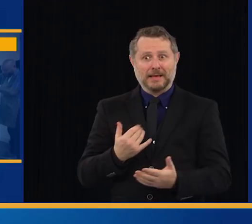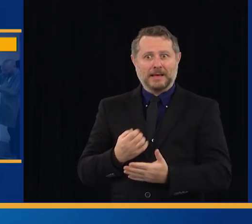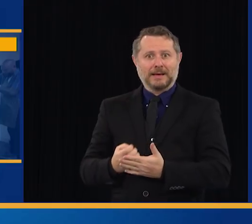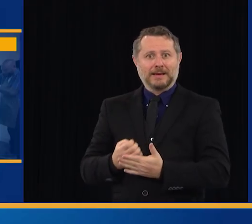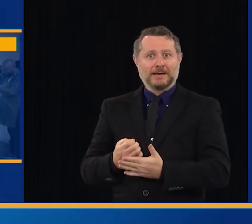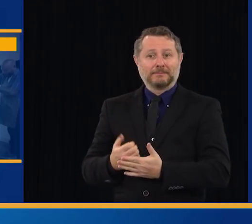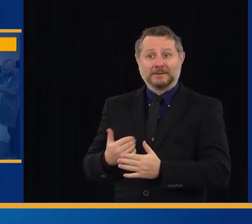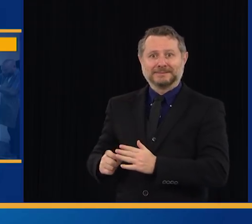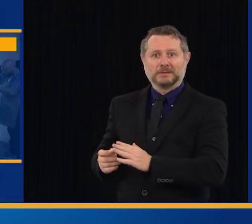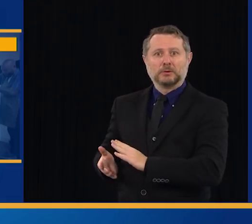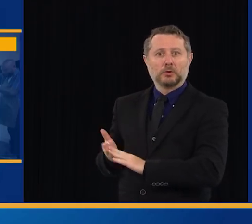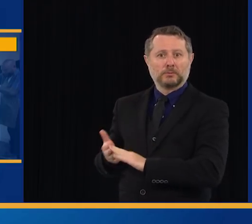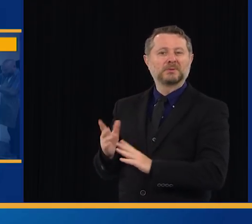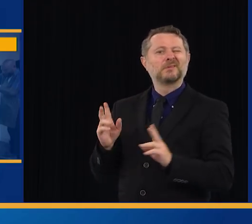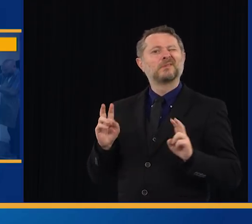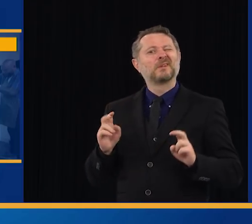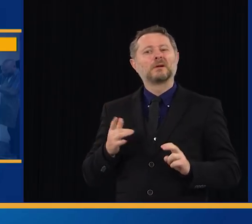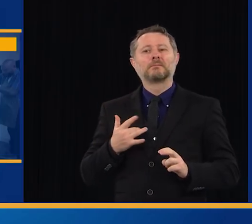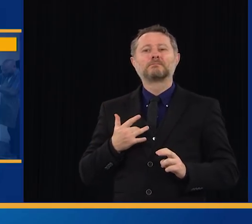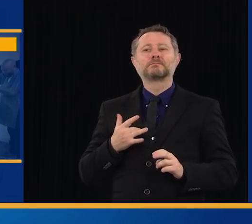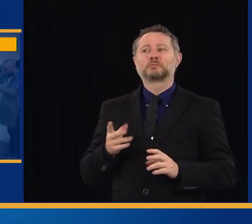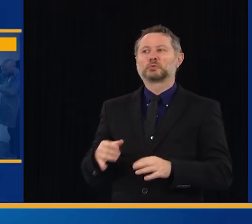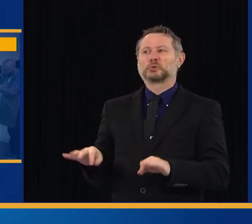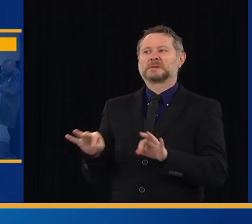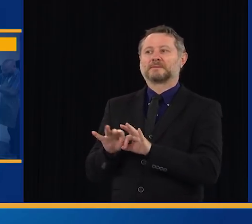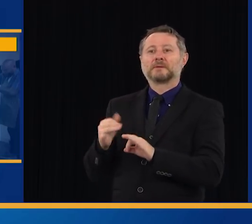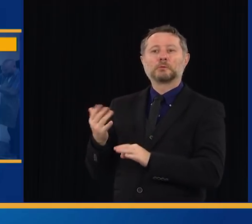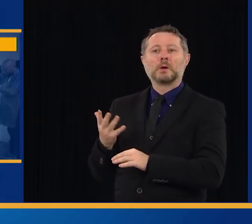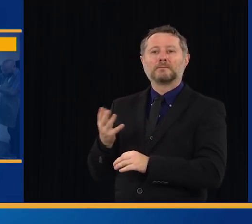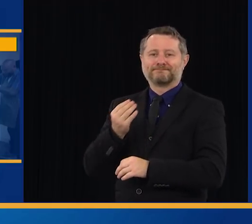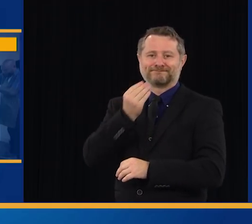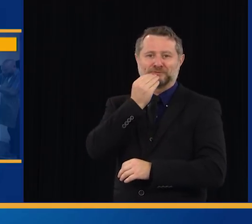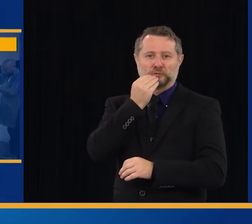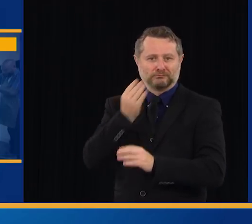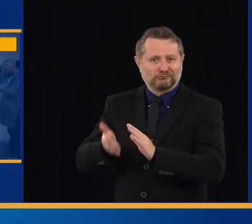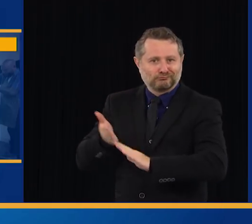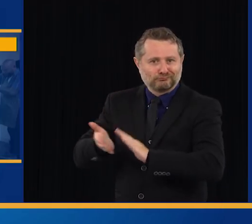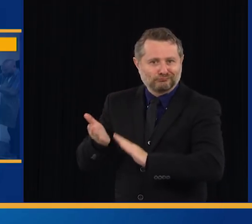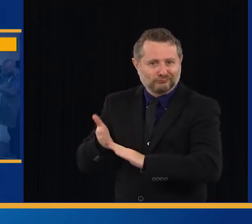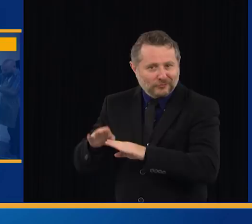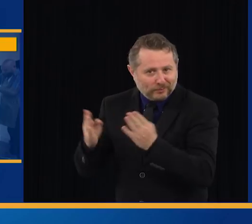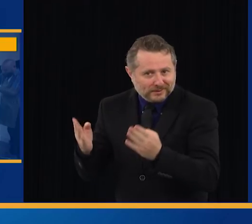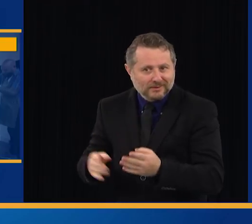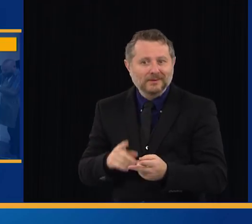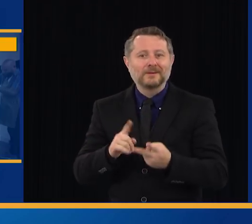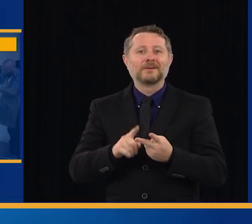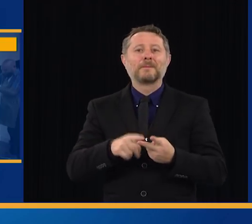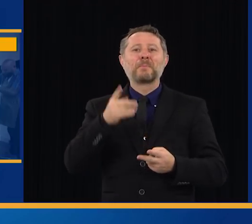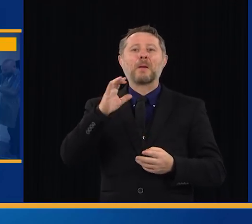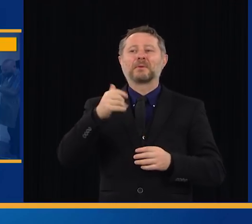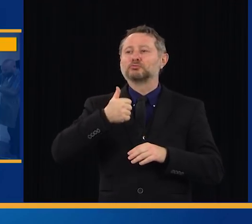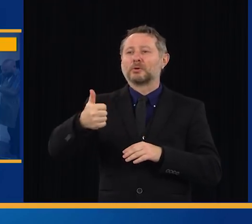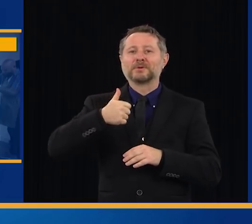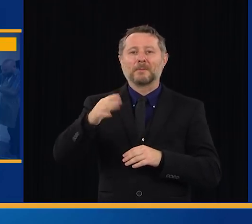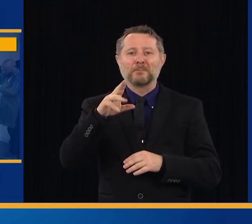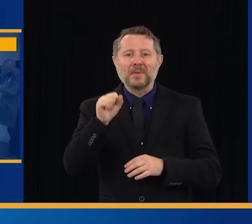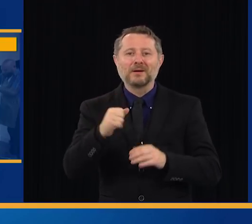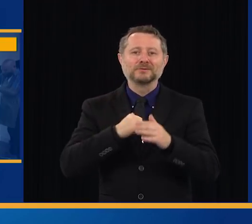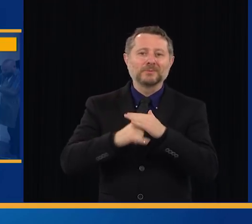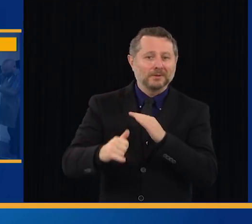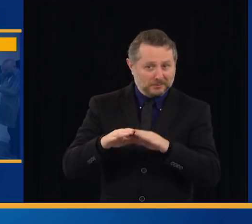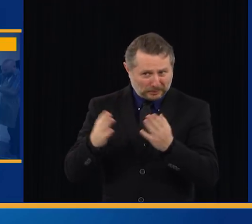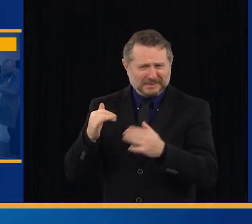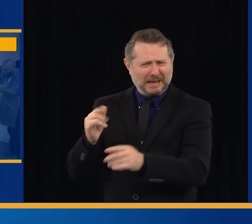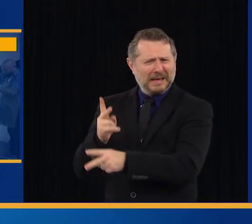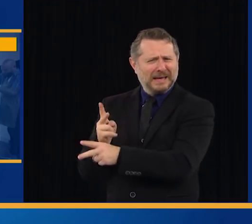quote-unquote essential workers. That's why the grocery store is open. That's why public transit is running. All right, so we want to start